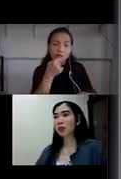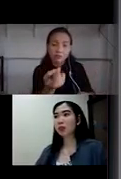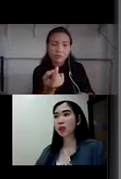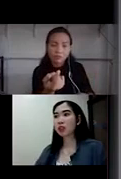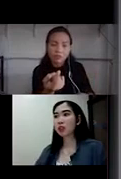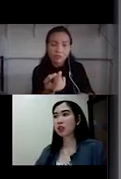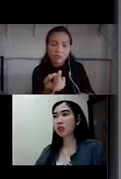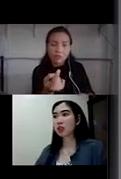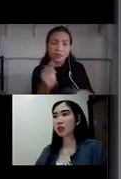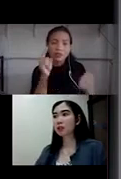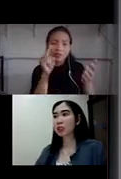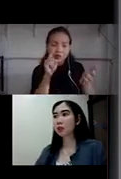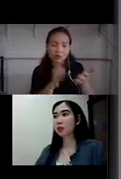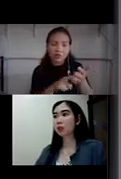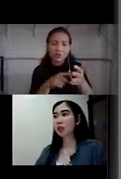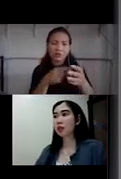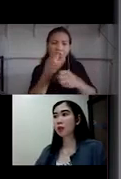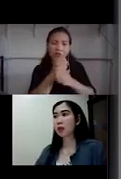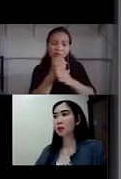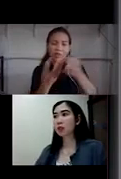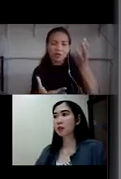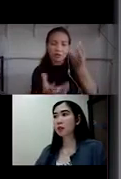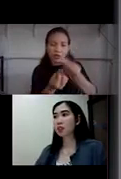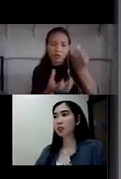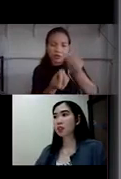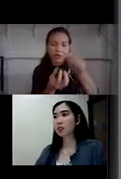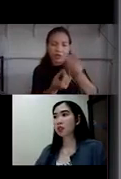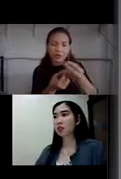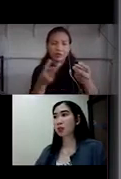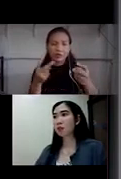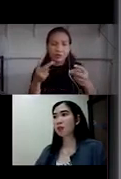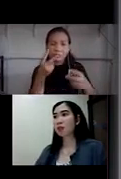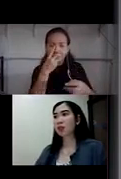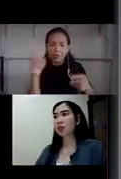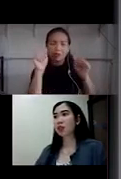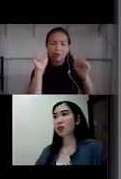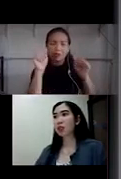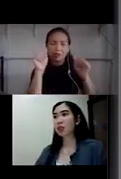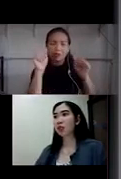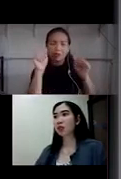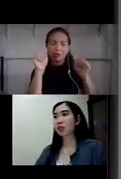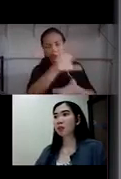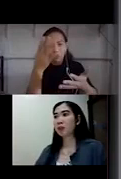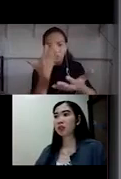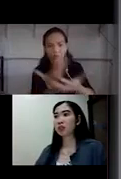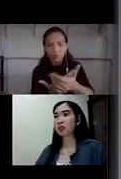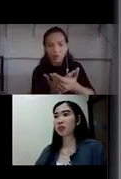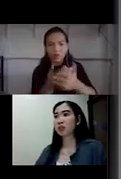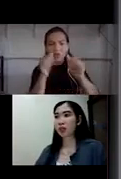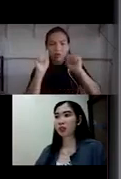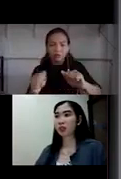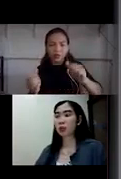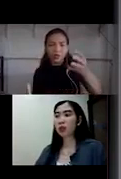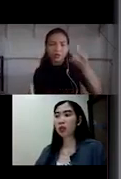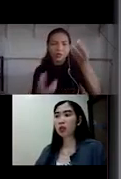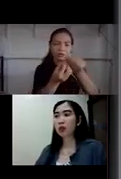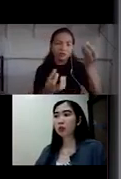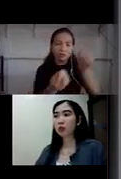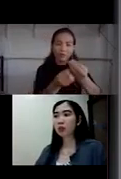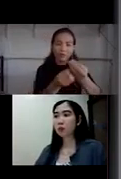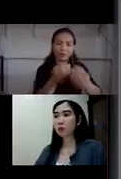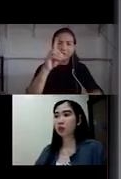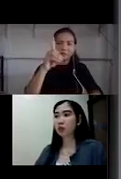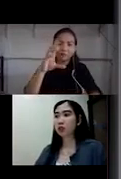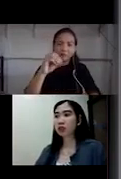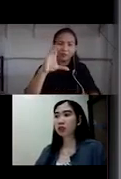this will make your content visible to everyone by publishing it to the web, and you can link or embed your document. So, you have